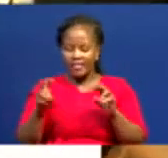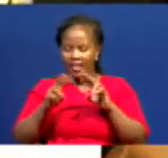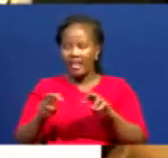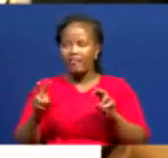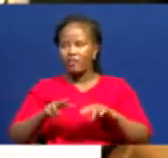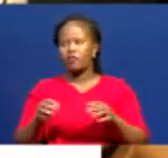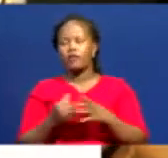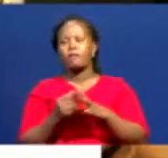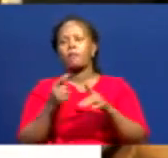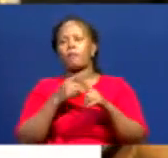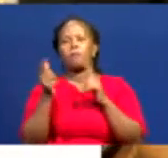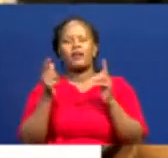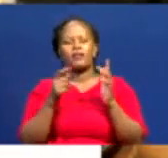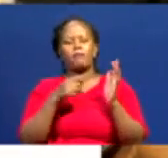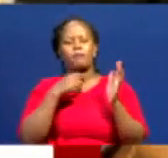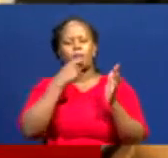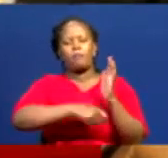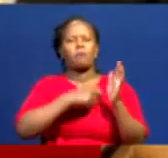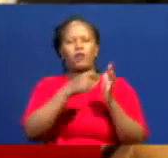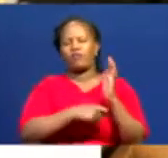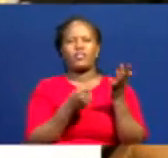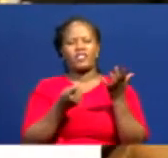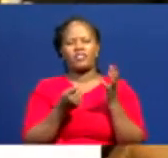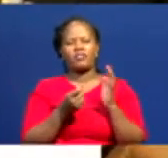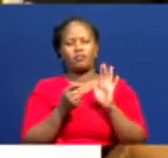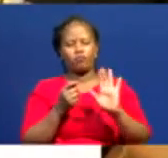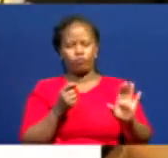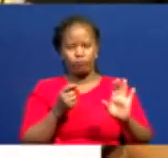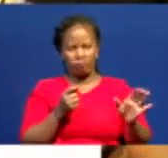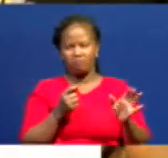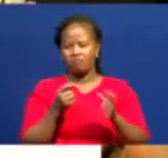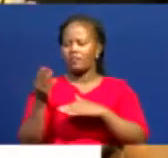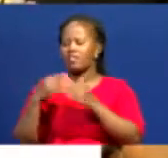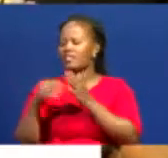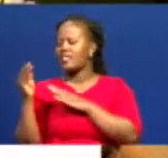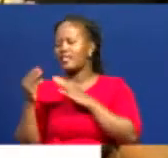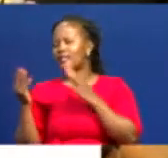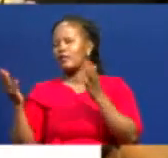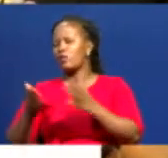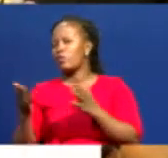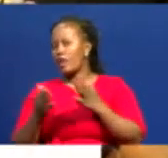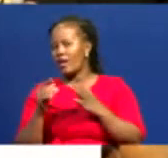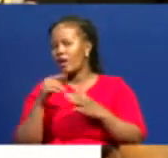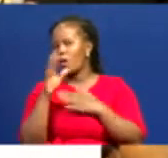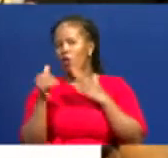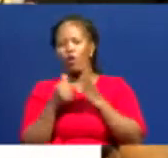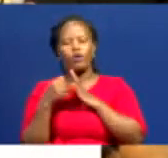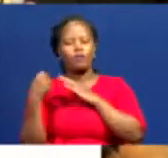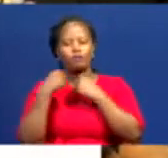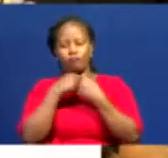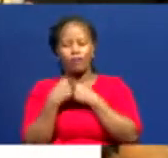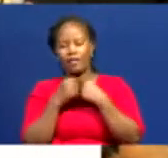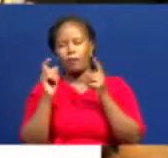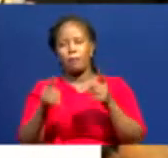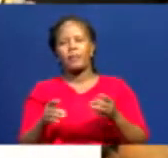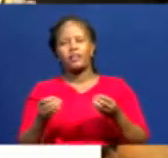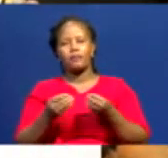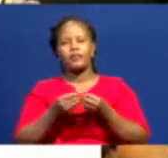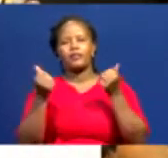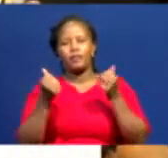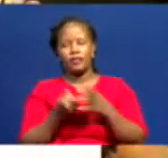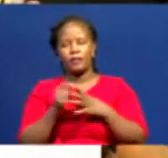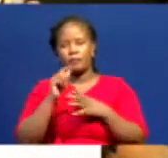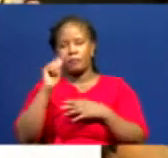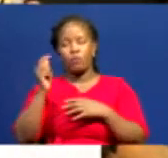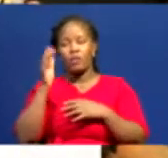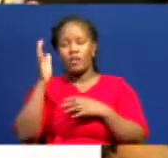manufacturing is just one thing. Where do you sell? And that's why we need these barriers to be broken down. A Kenyan small-scale trader will